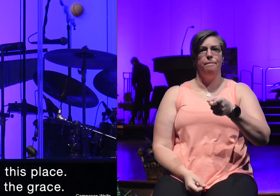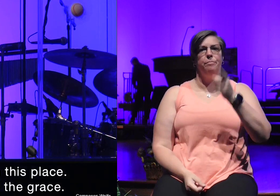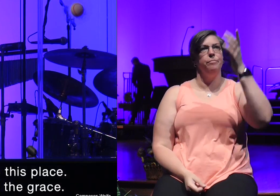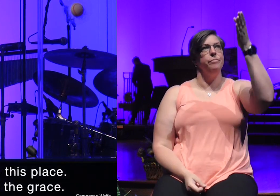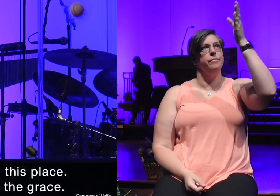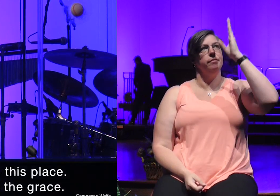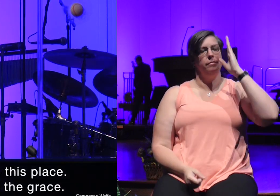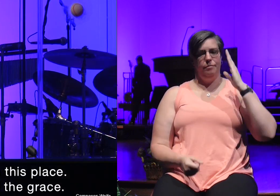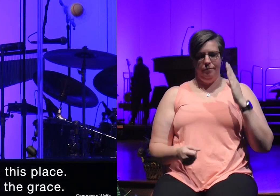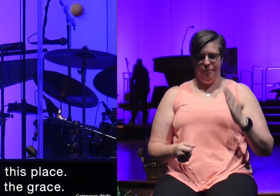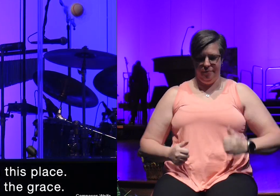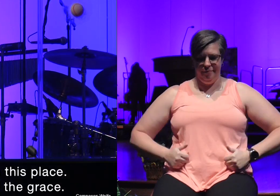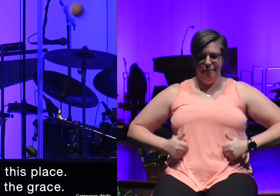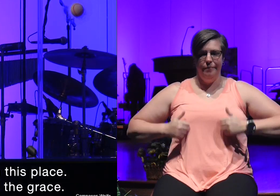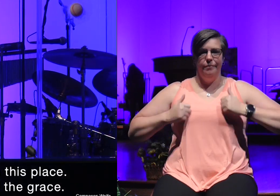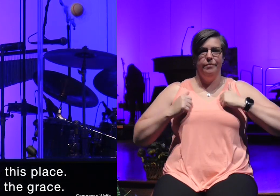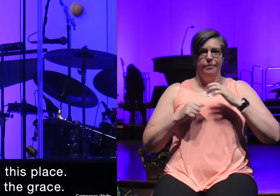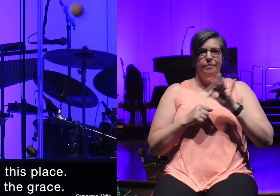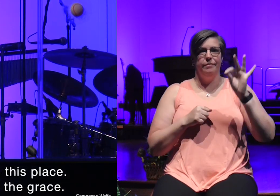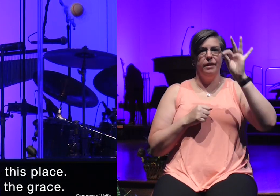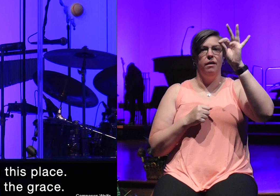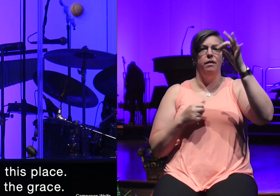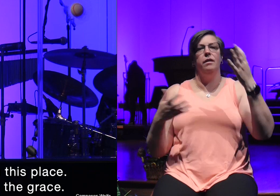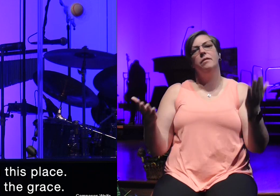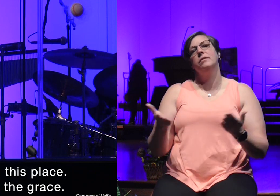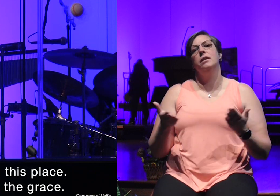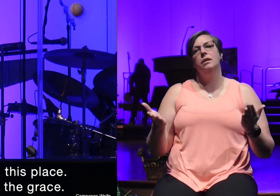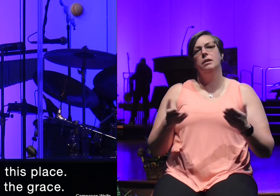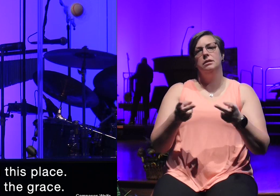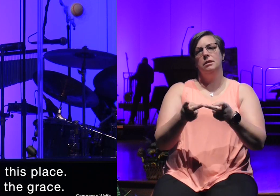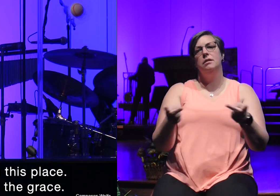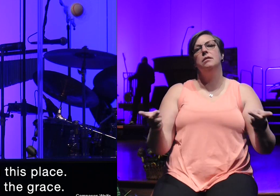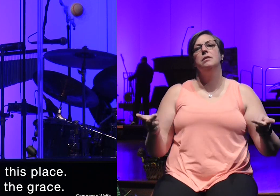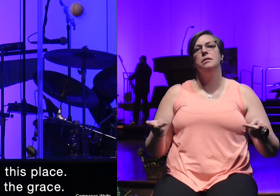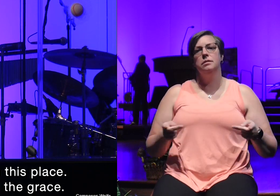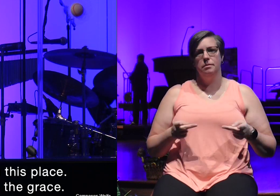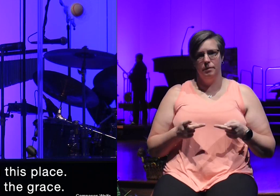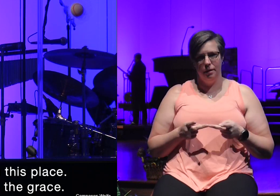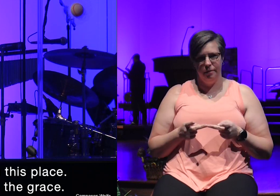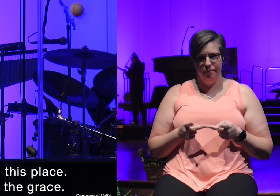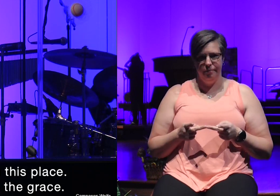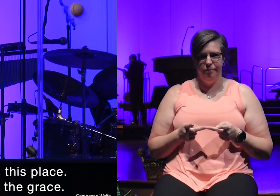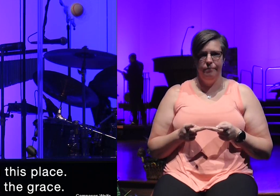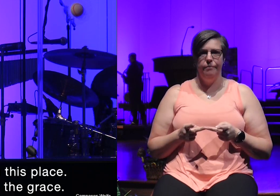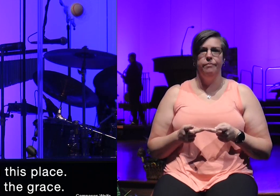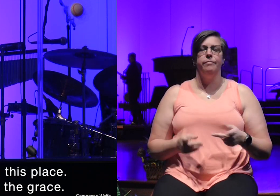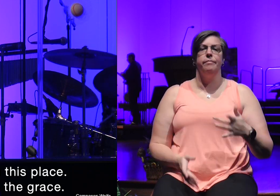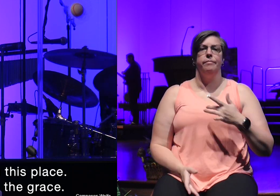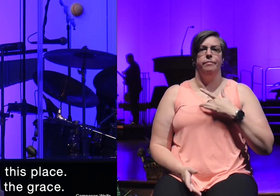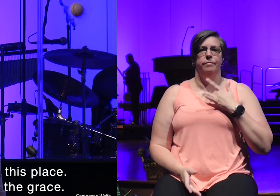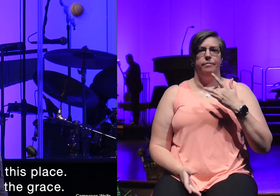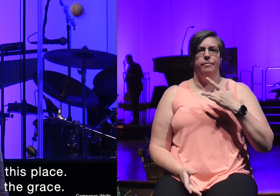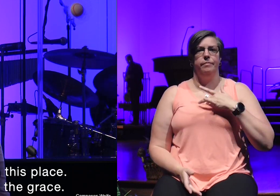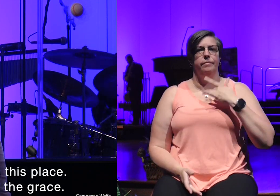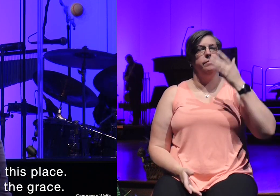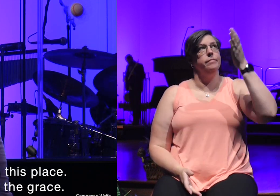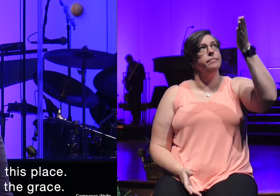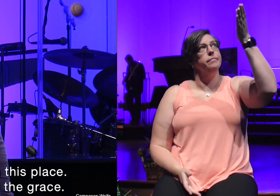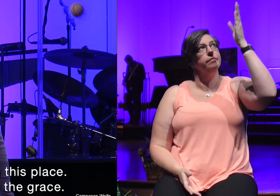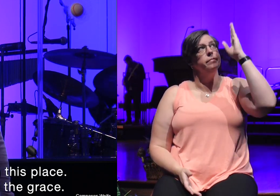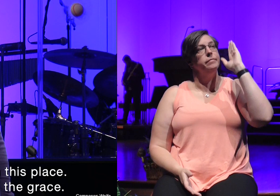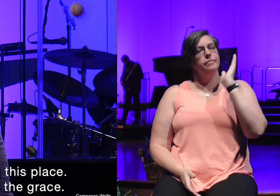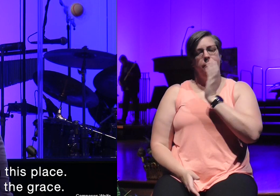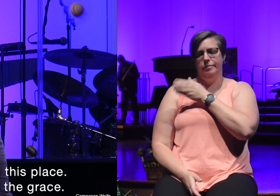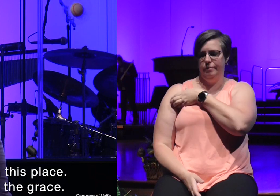Surely the presence of God is in this place. I can